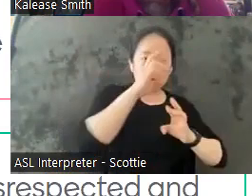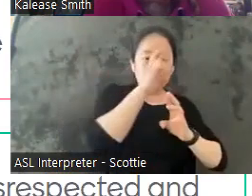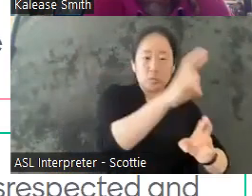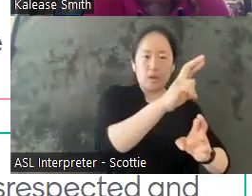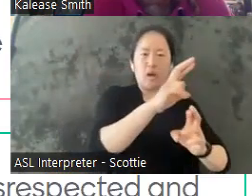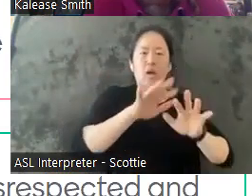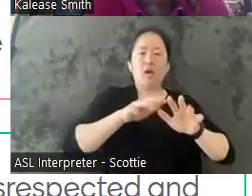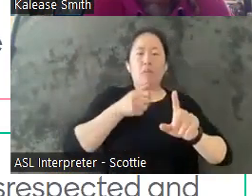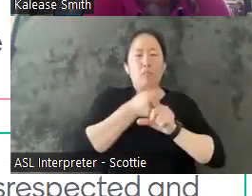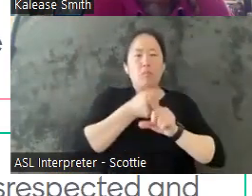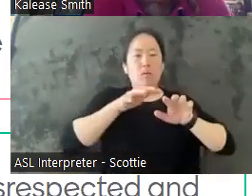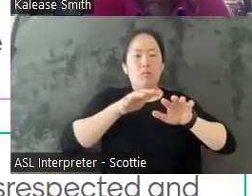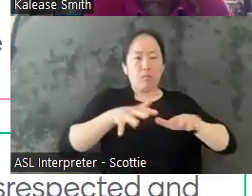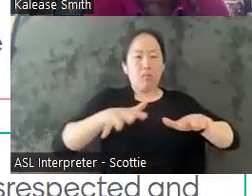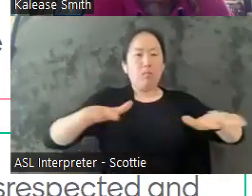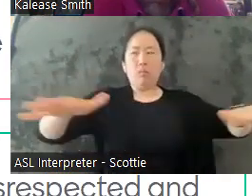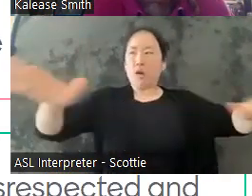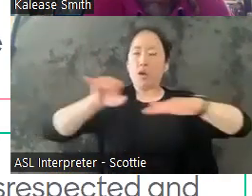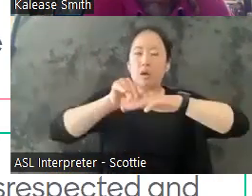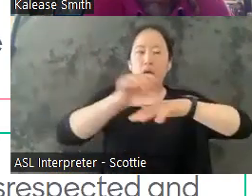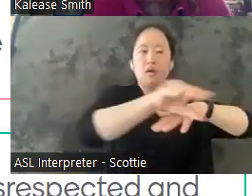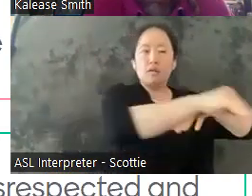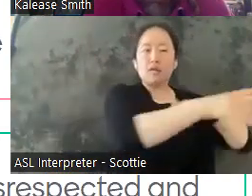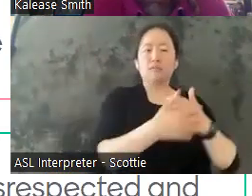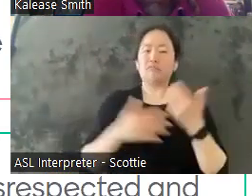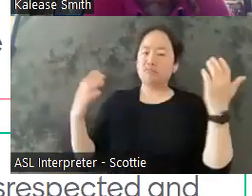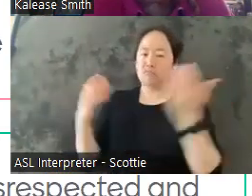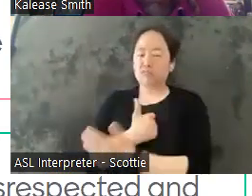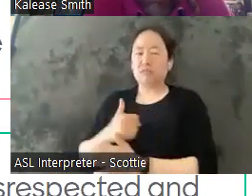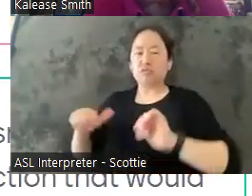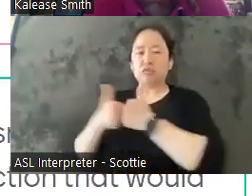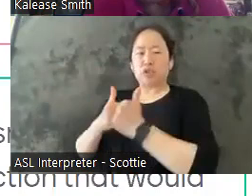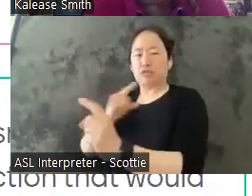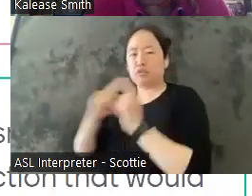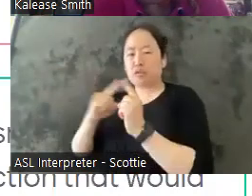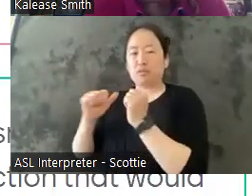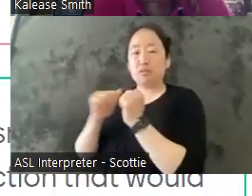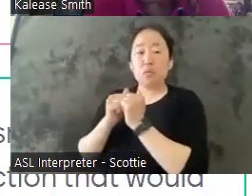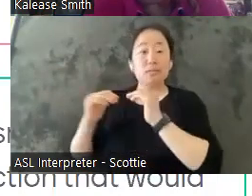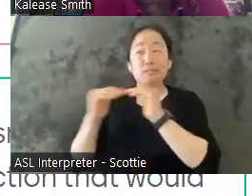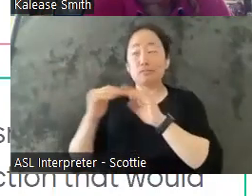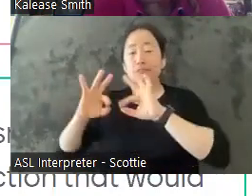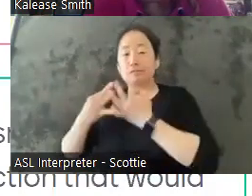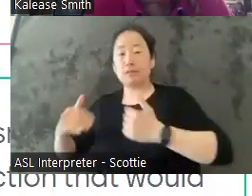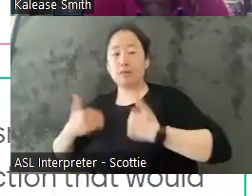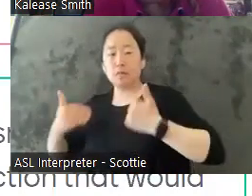peers, family, or youth, empowering others to live, value consent for themselves and